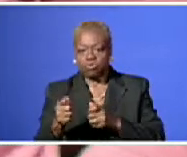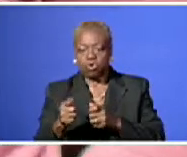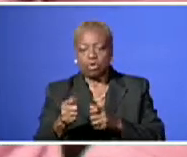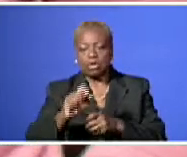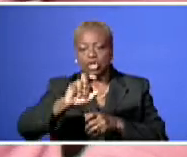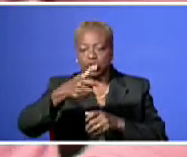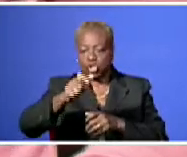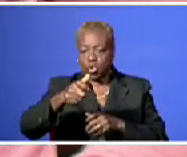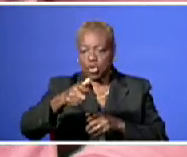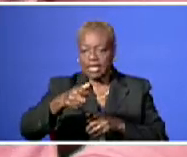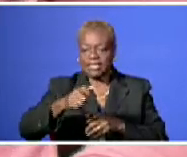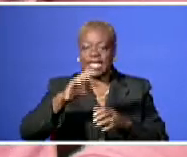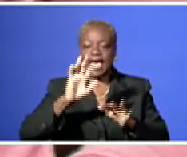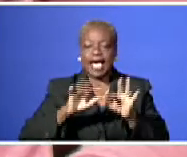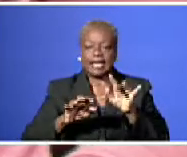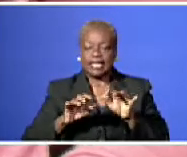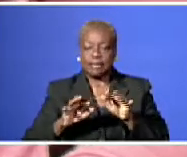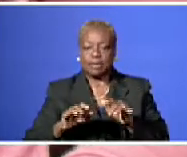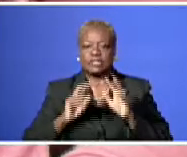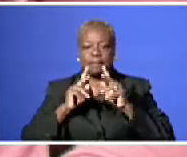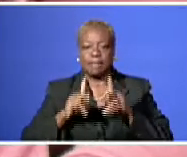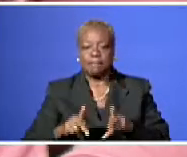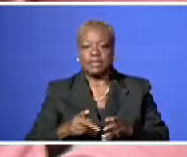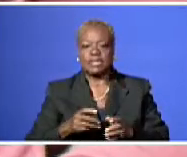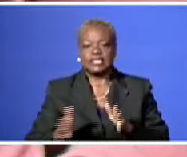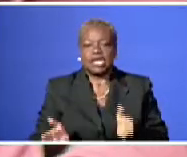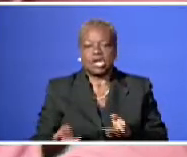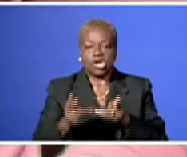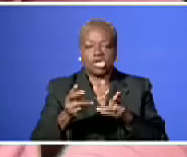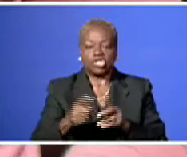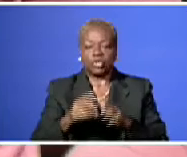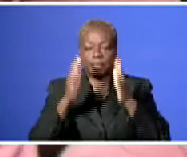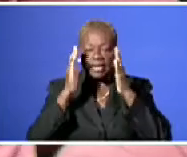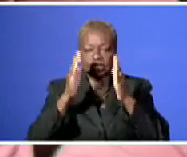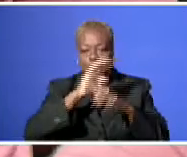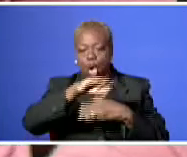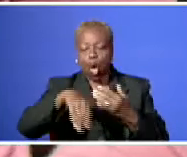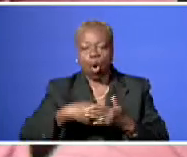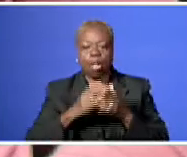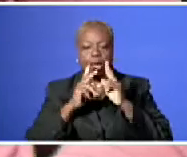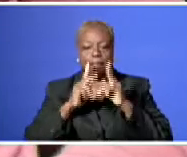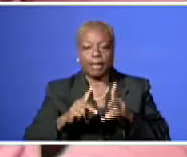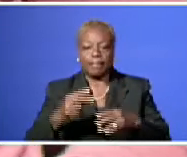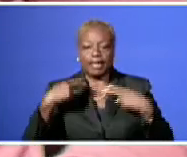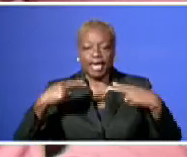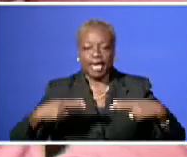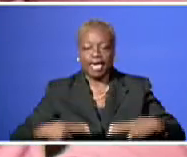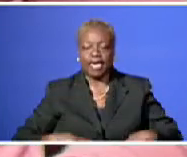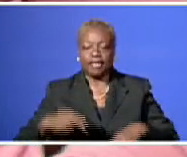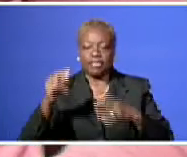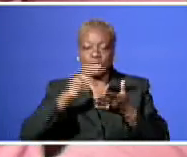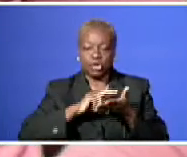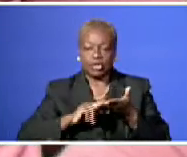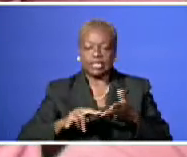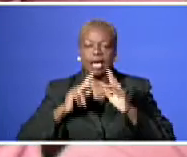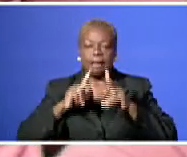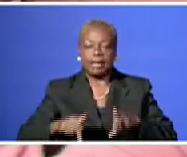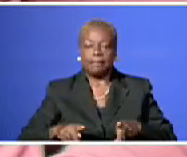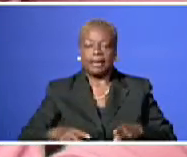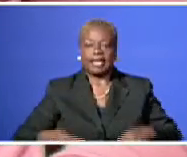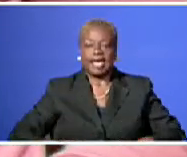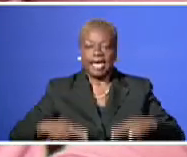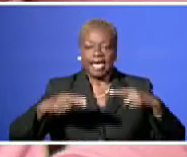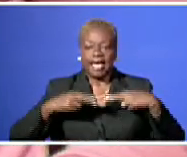and keyboards. The public is strongly urged to pay attention to all public health notices, public service announcements, and